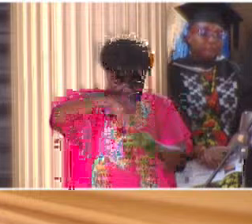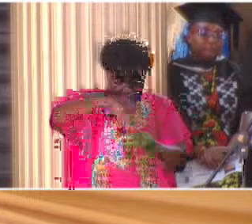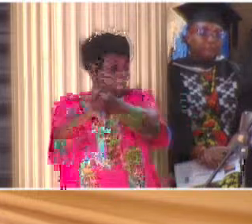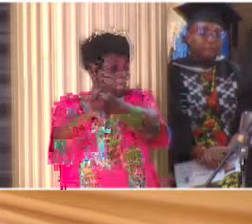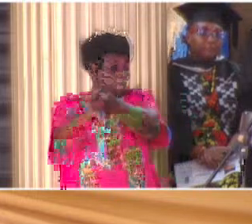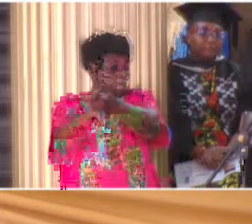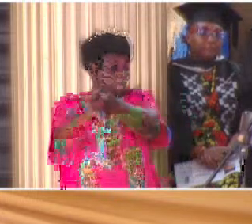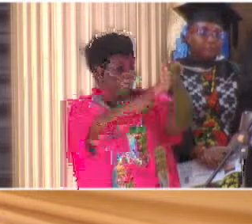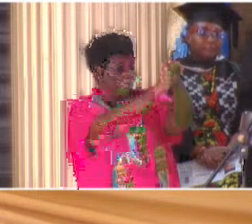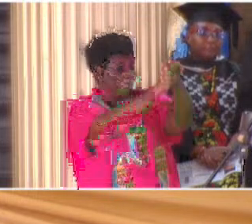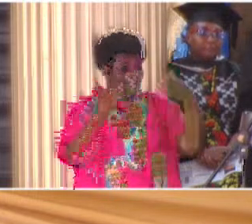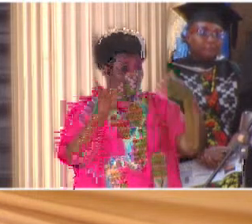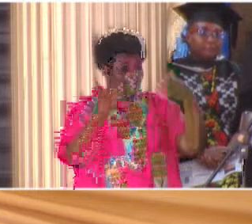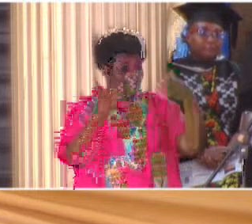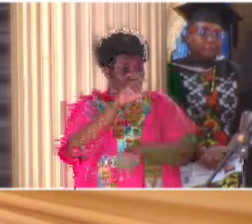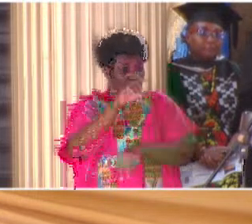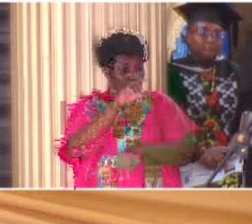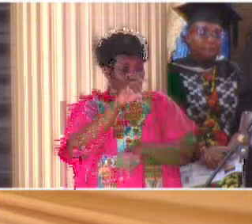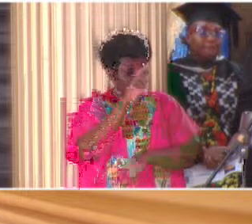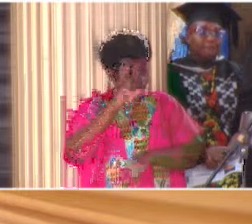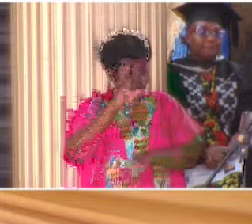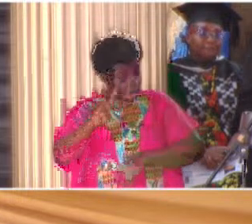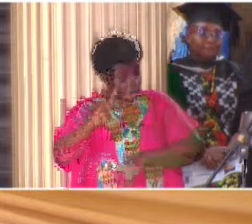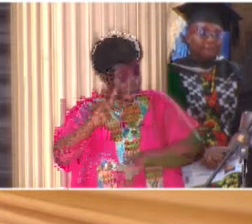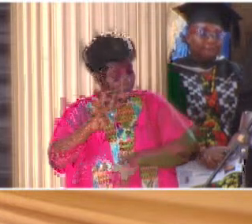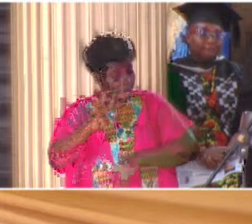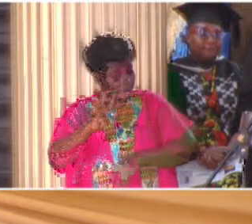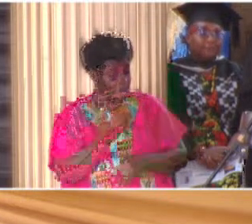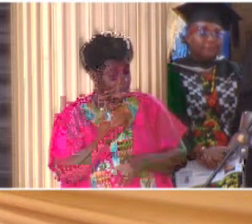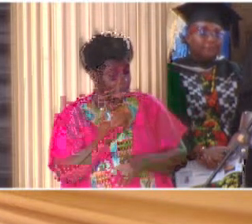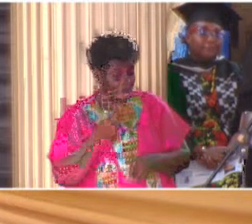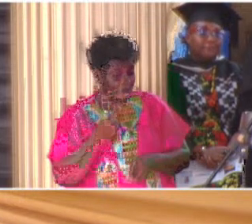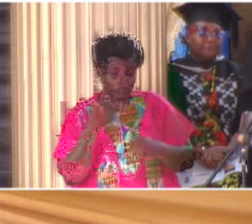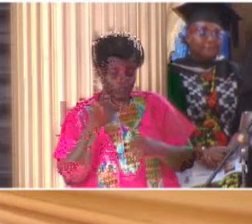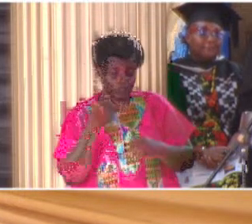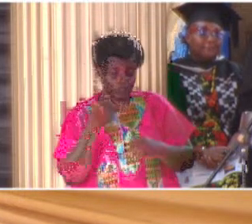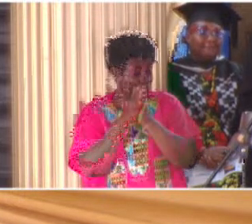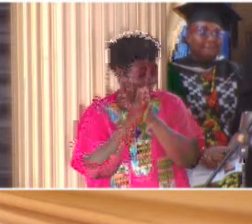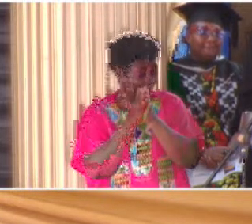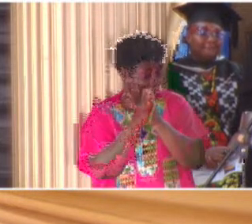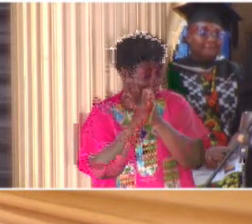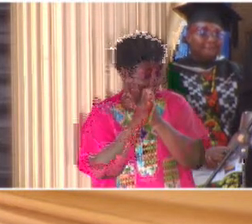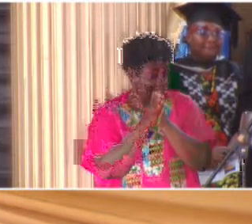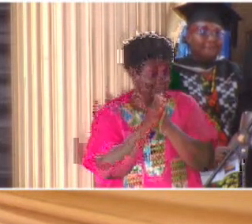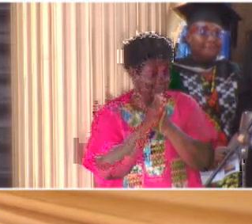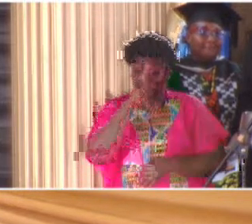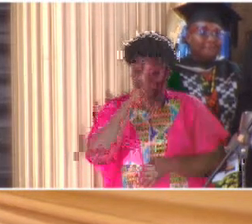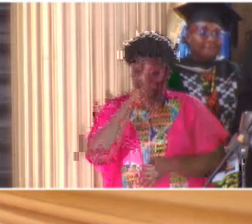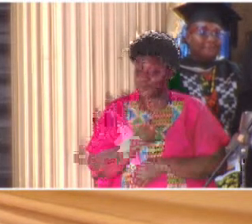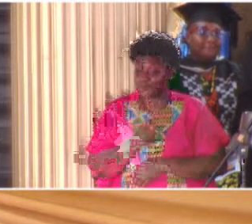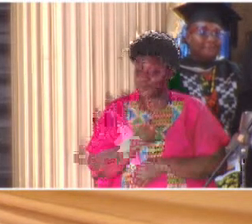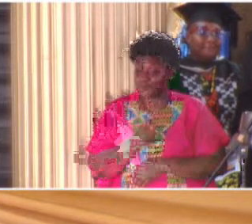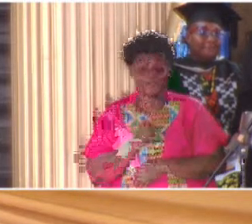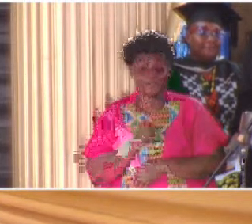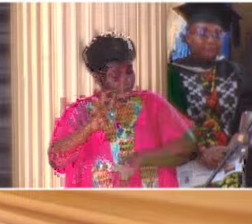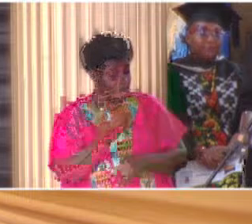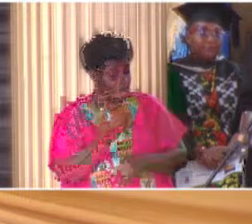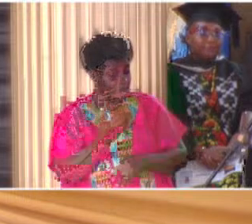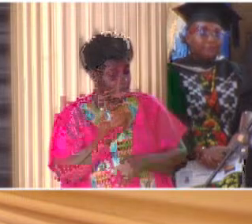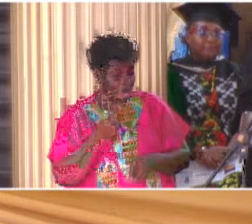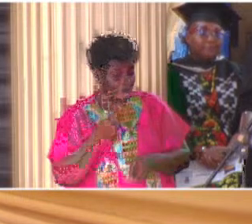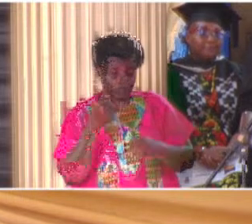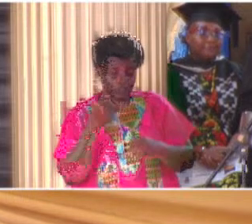Congratulations, class of 2024. Things just got interesting. And indeed, the future is